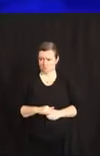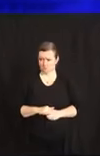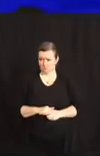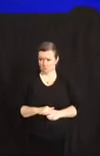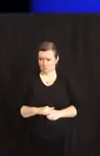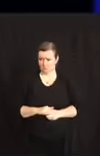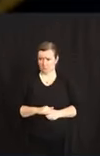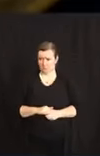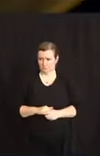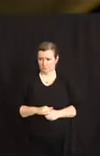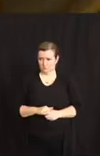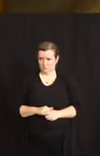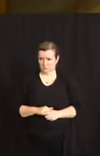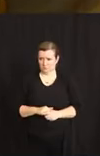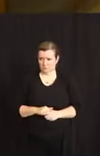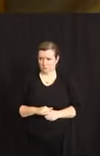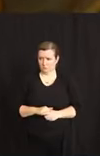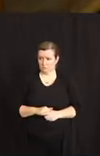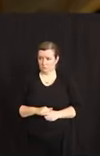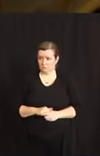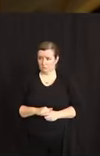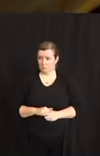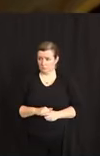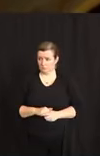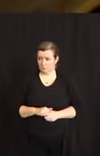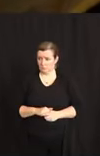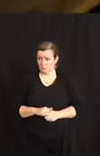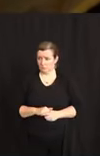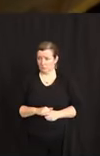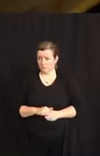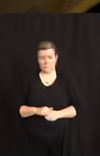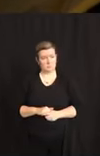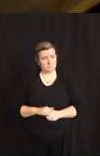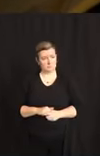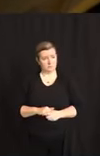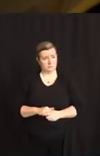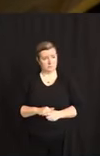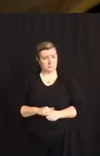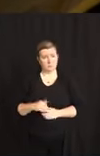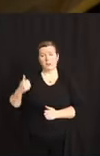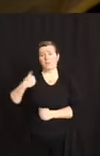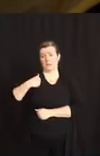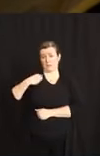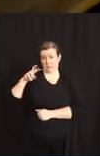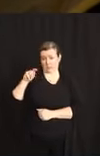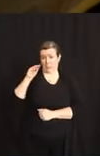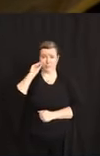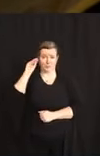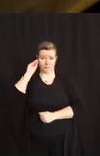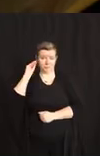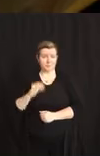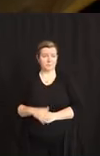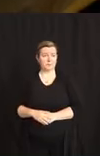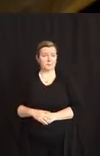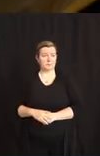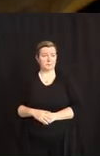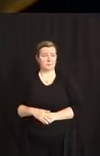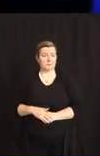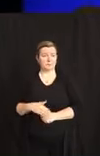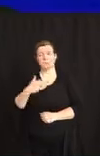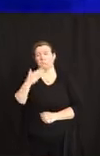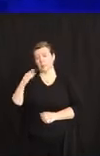because I mentioned that we've tested everyone in Paramus, I want to again thank the VA who are surging in this week in both Menlo Park and Paramus,